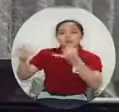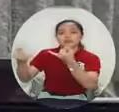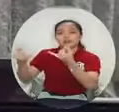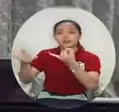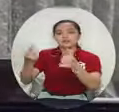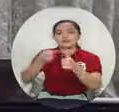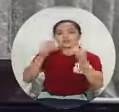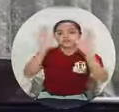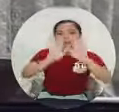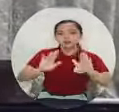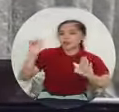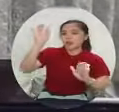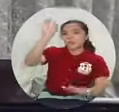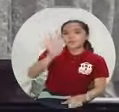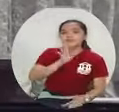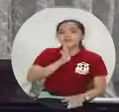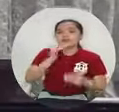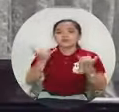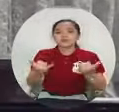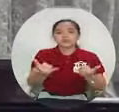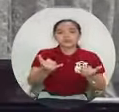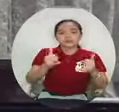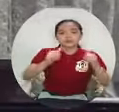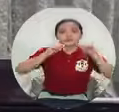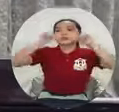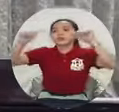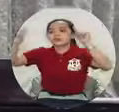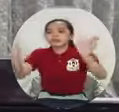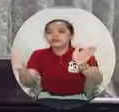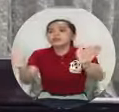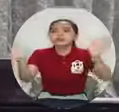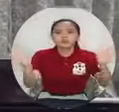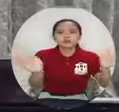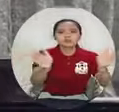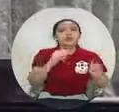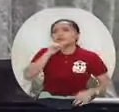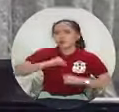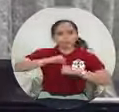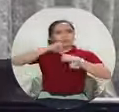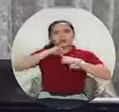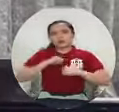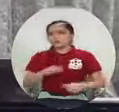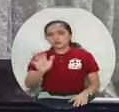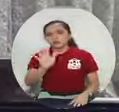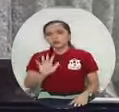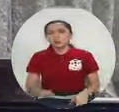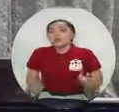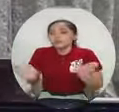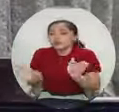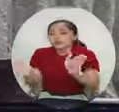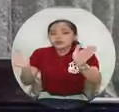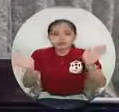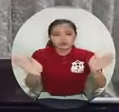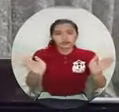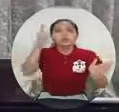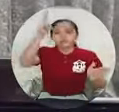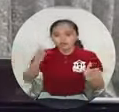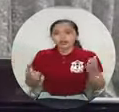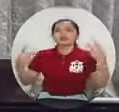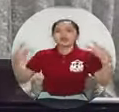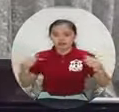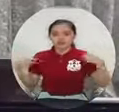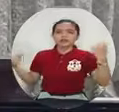Sunday. I was able in front of our people, I told them to encourage them, not to be proud about it, but to encourage them. God has